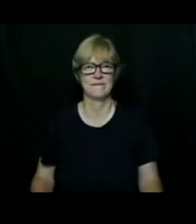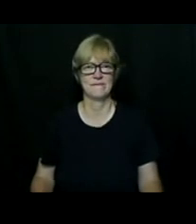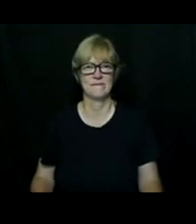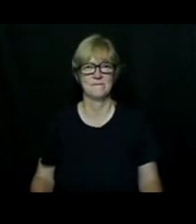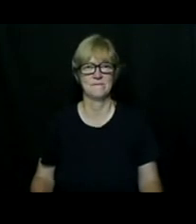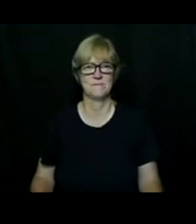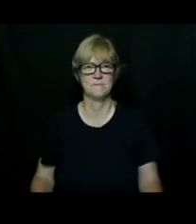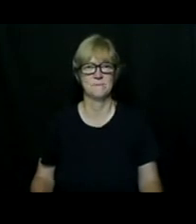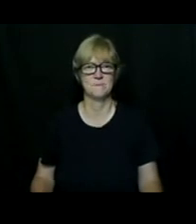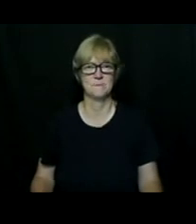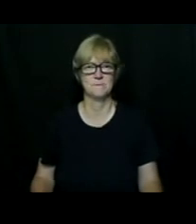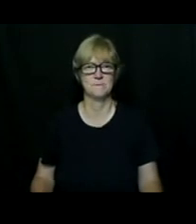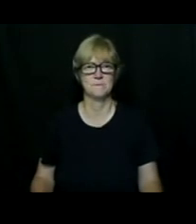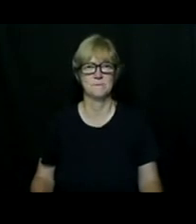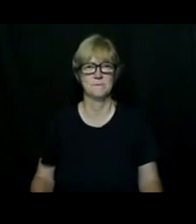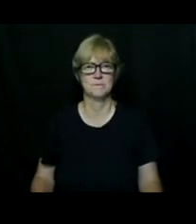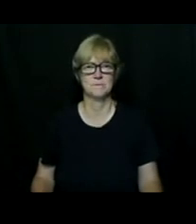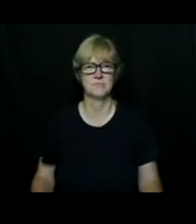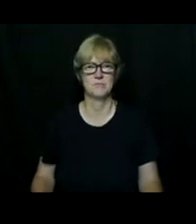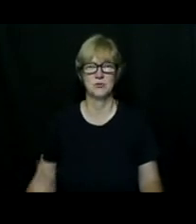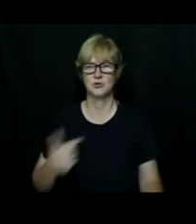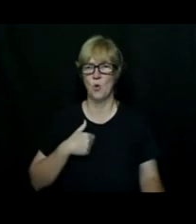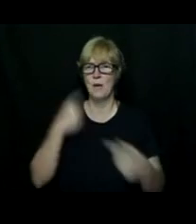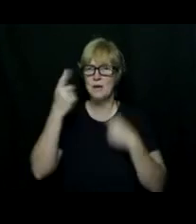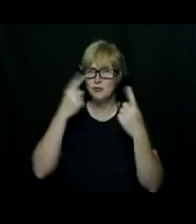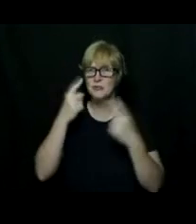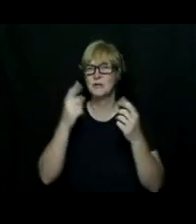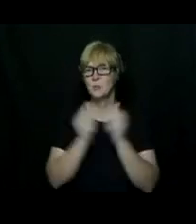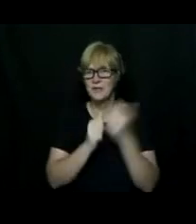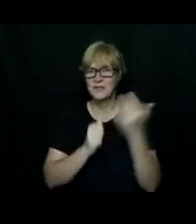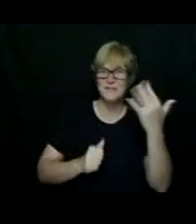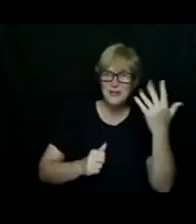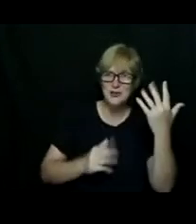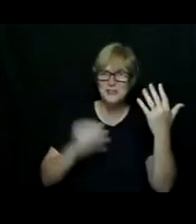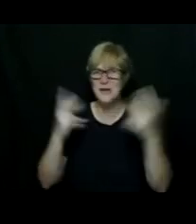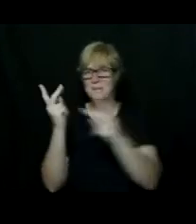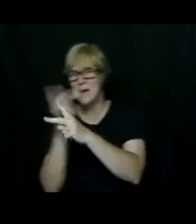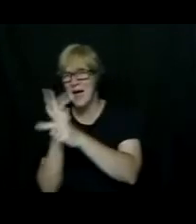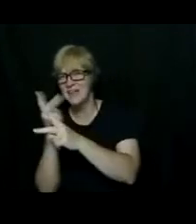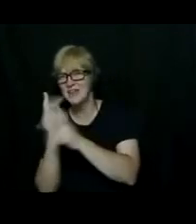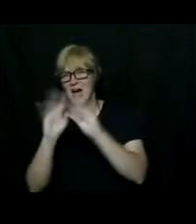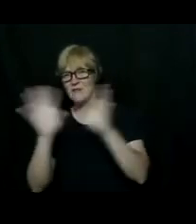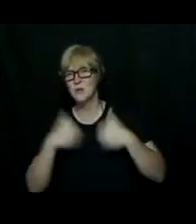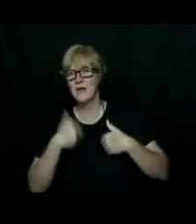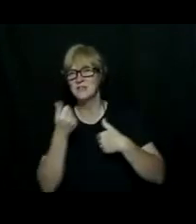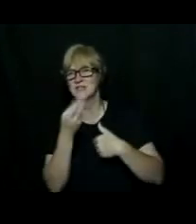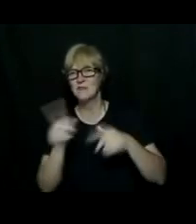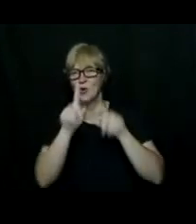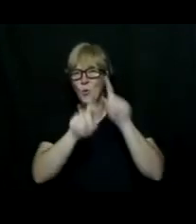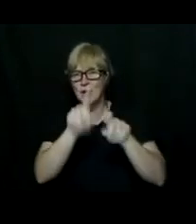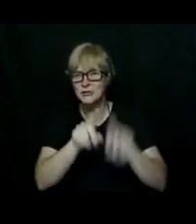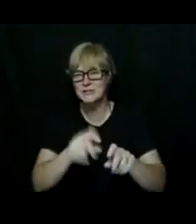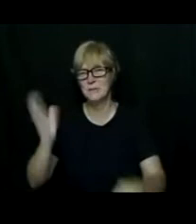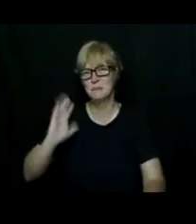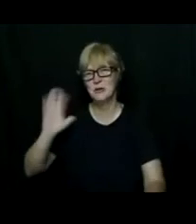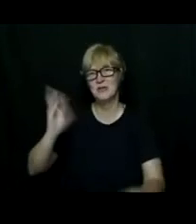okay, so I'm interested in fingers and math, obviously, and there are all these set of questions, and the previous speakers talked about some